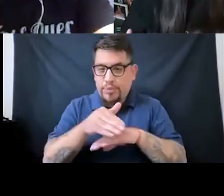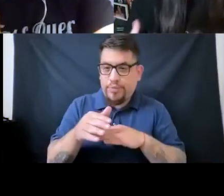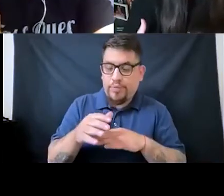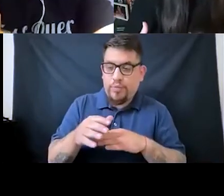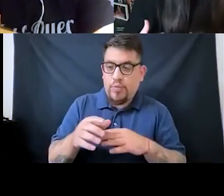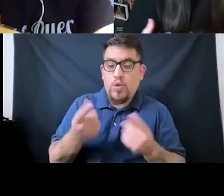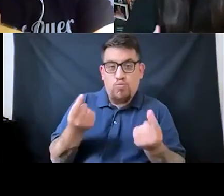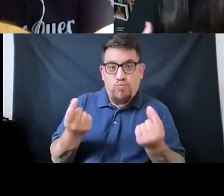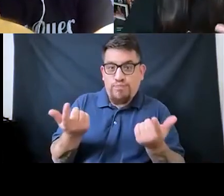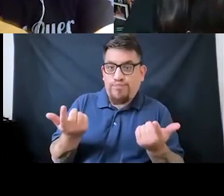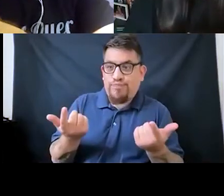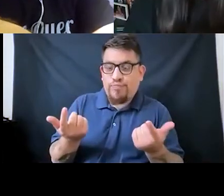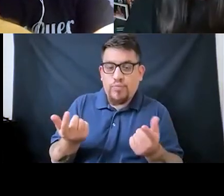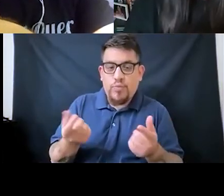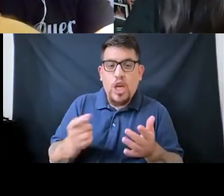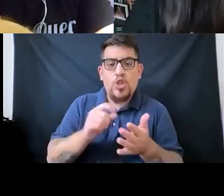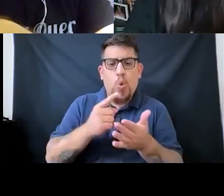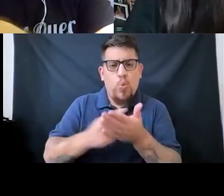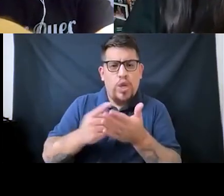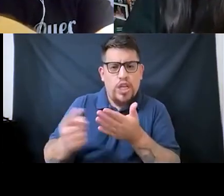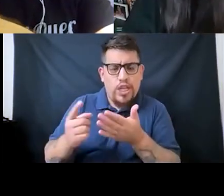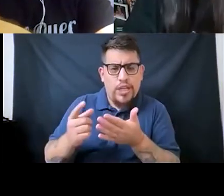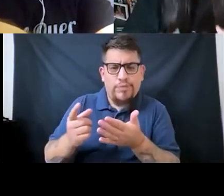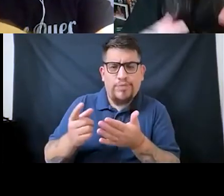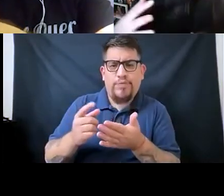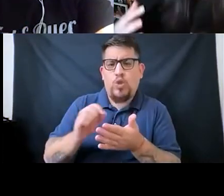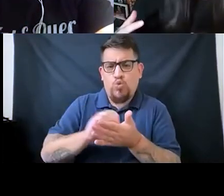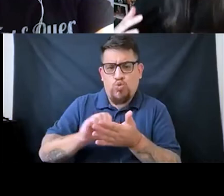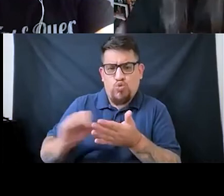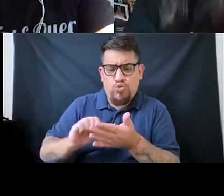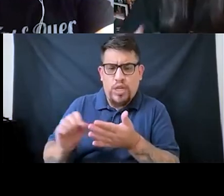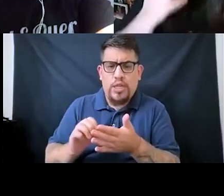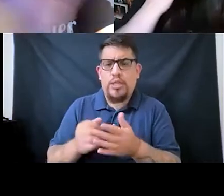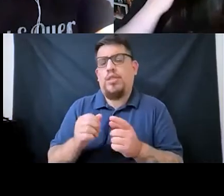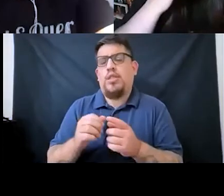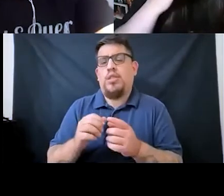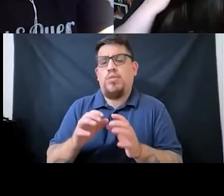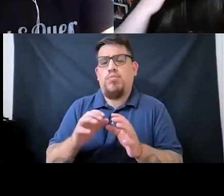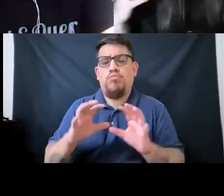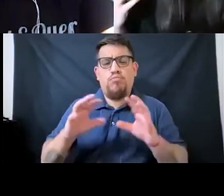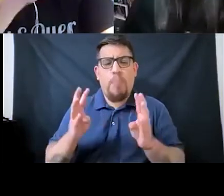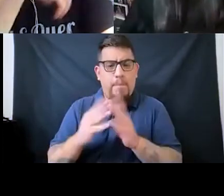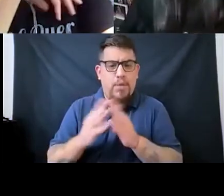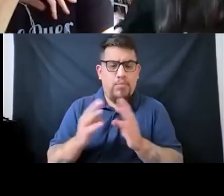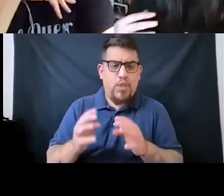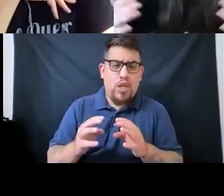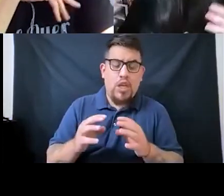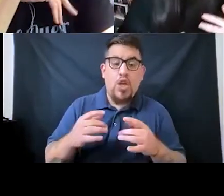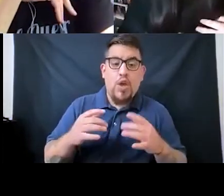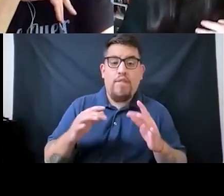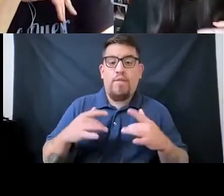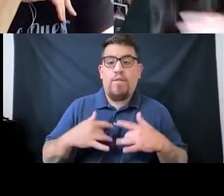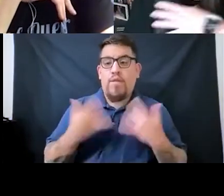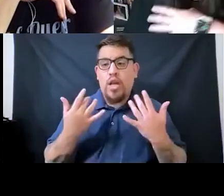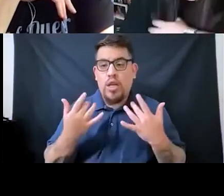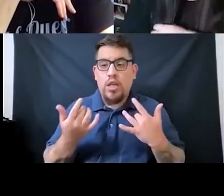do weekly writing sessions. So it was actually was a virtual room where writers who were fat and queer who were